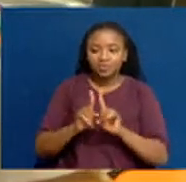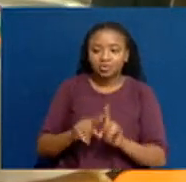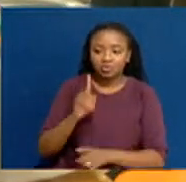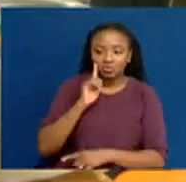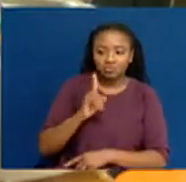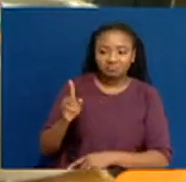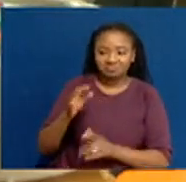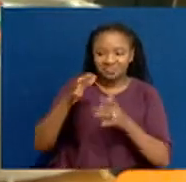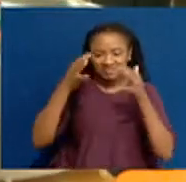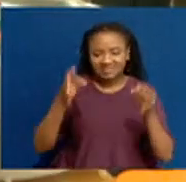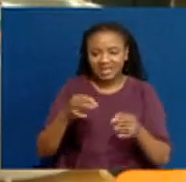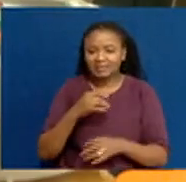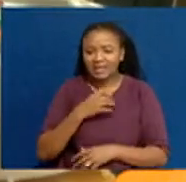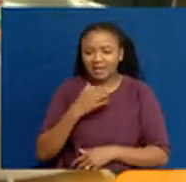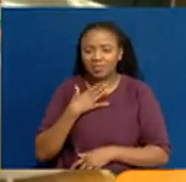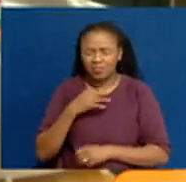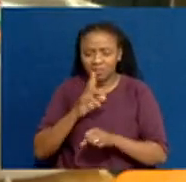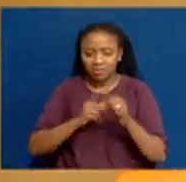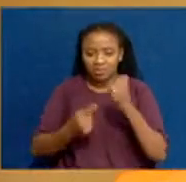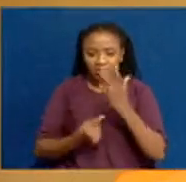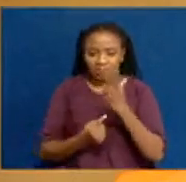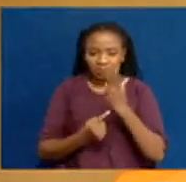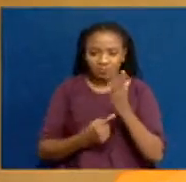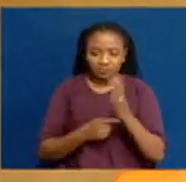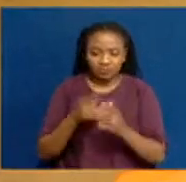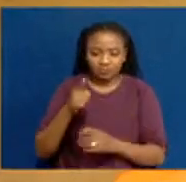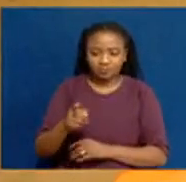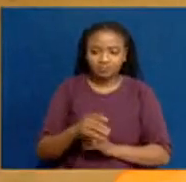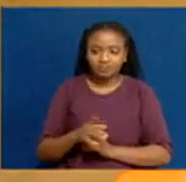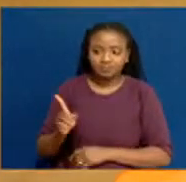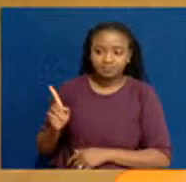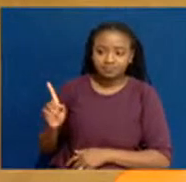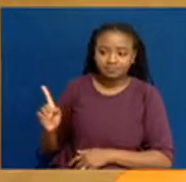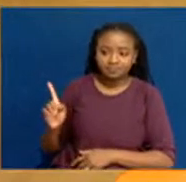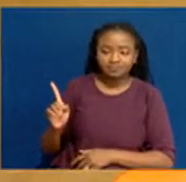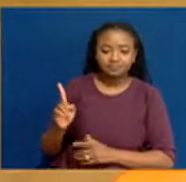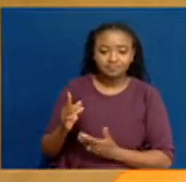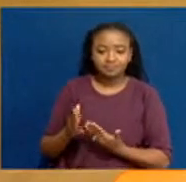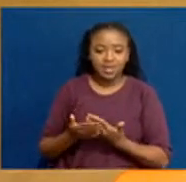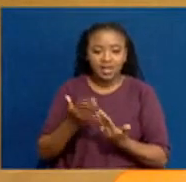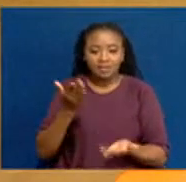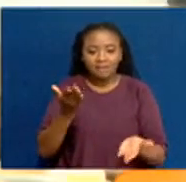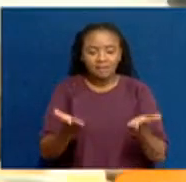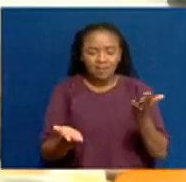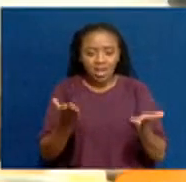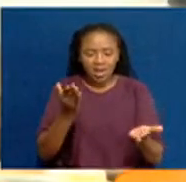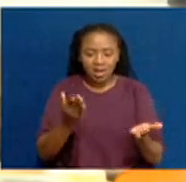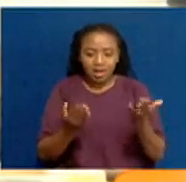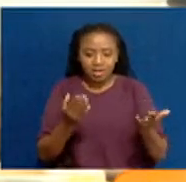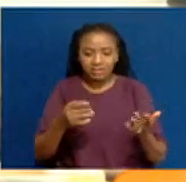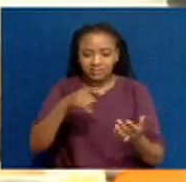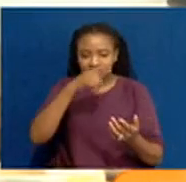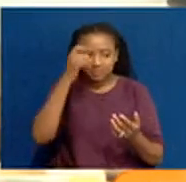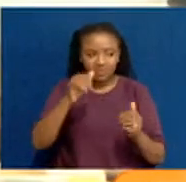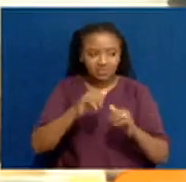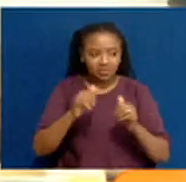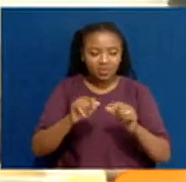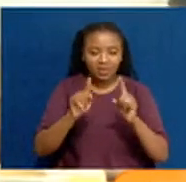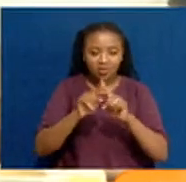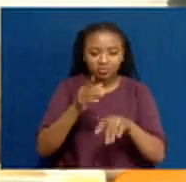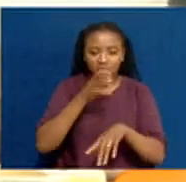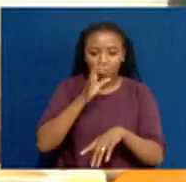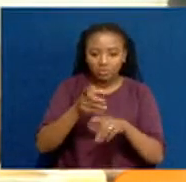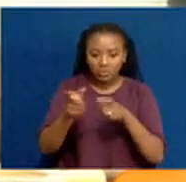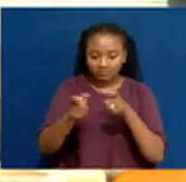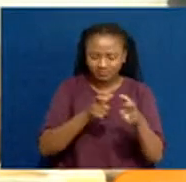incorporate technology into his greenhouses. Farm sheet technology allows for optimized irrigation, significantly reducing water